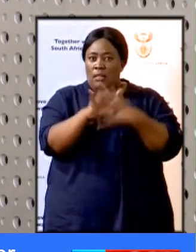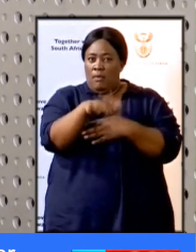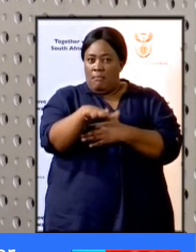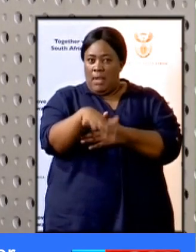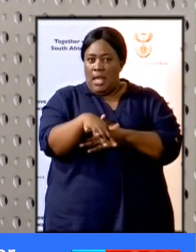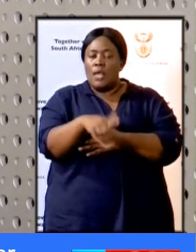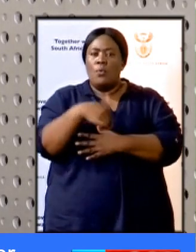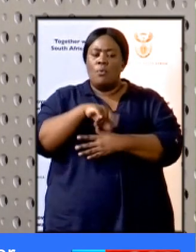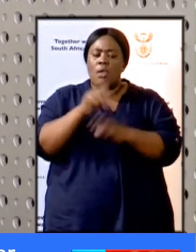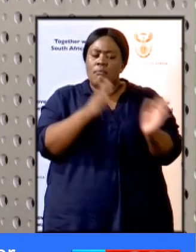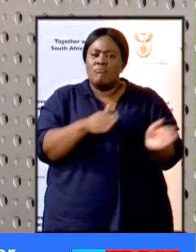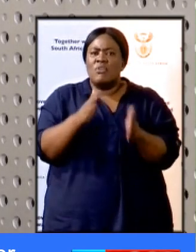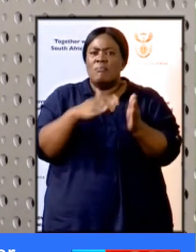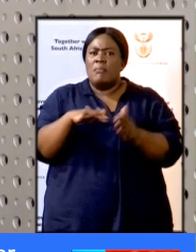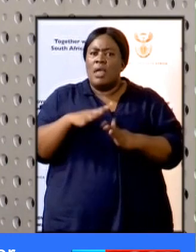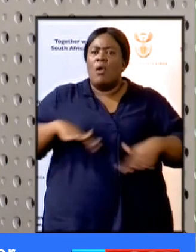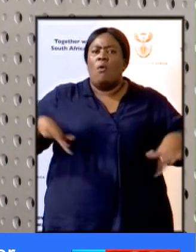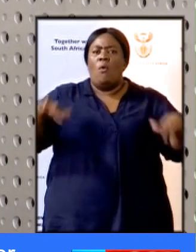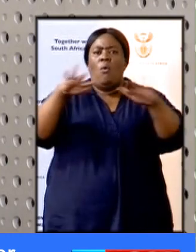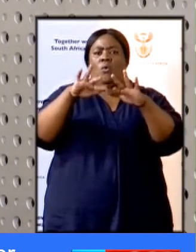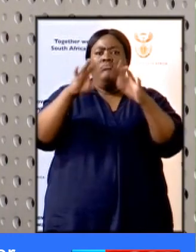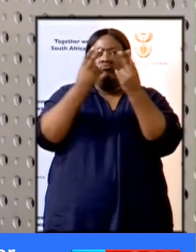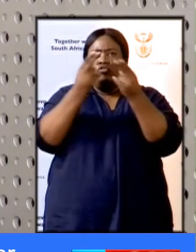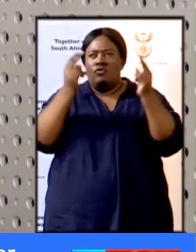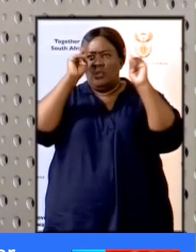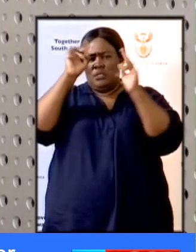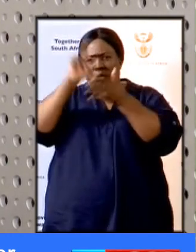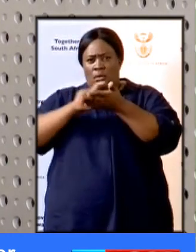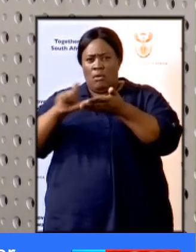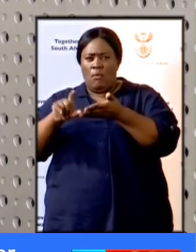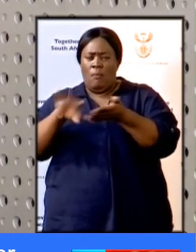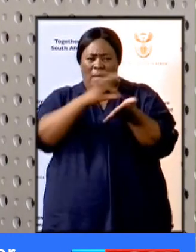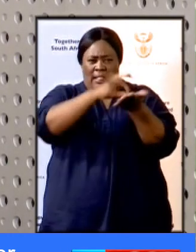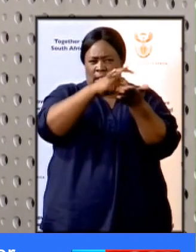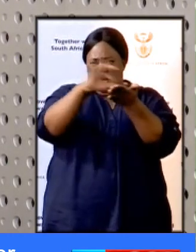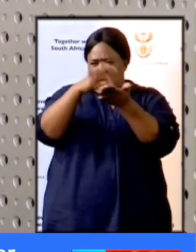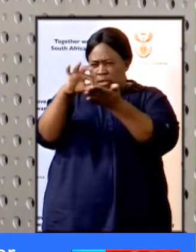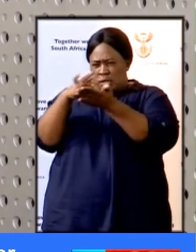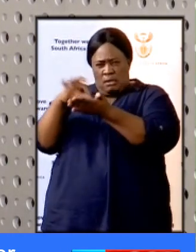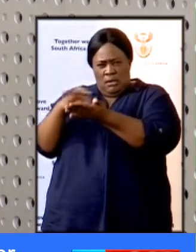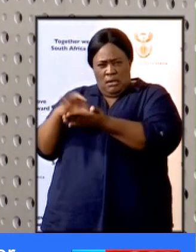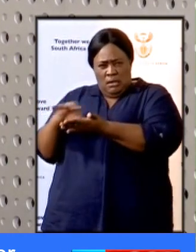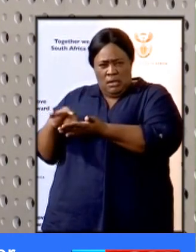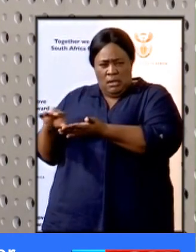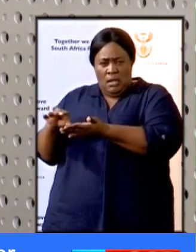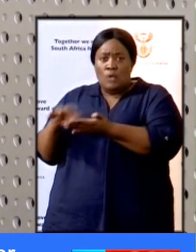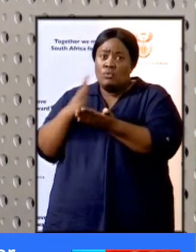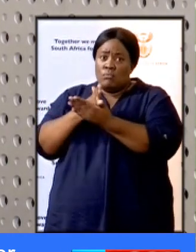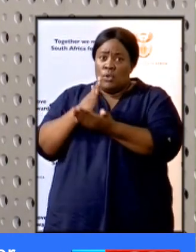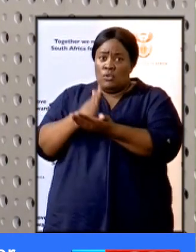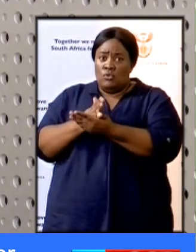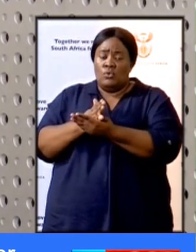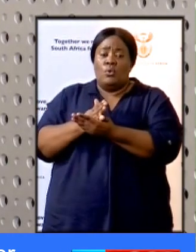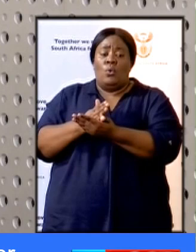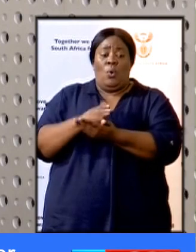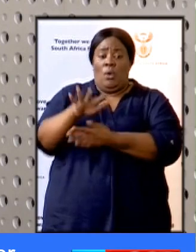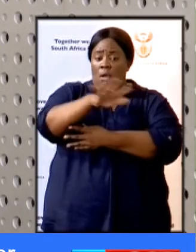cleaning and biosafety protocols to ensure readiness for eventual return of students and